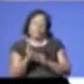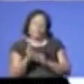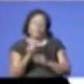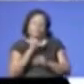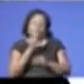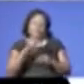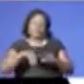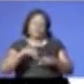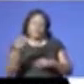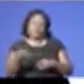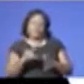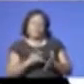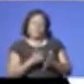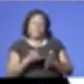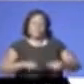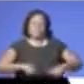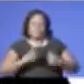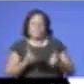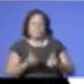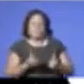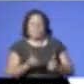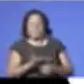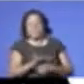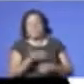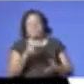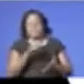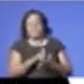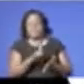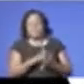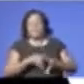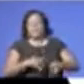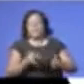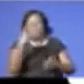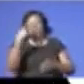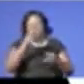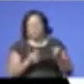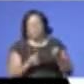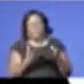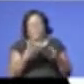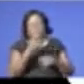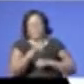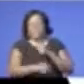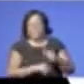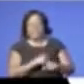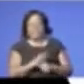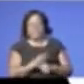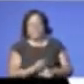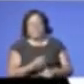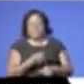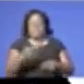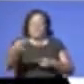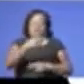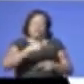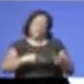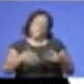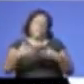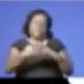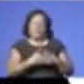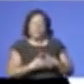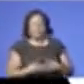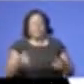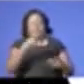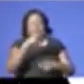challenges, and it's been that way now for years. From the economic devastation wrought by twin storms Francis and Jean in 2004, to